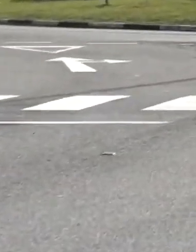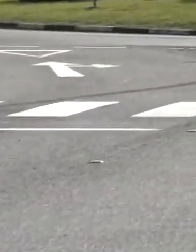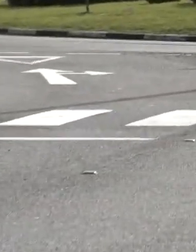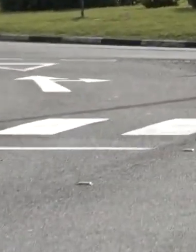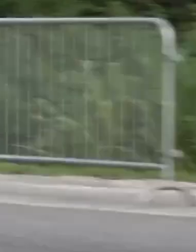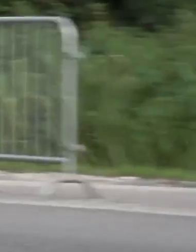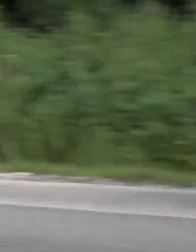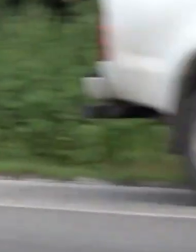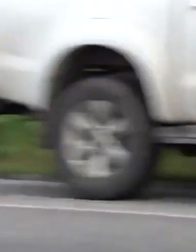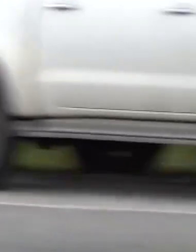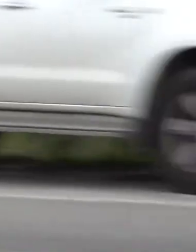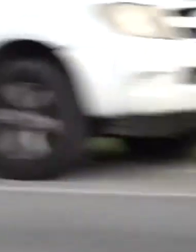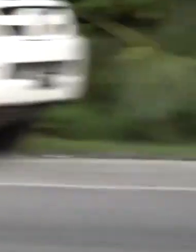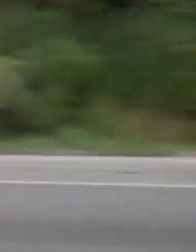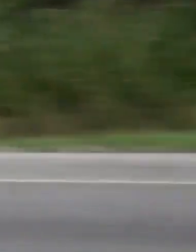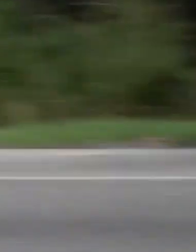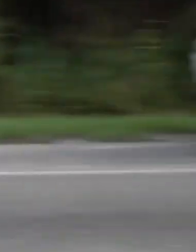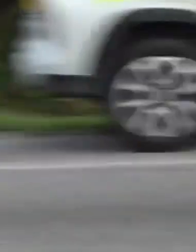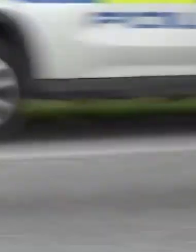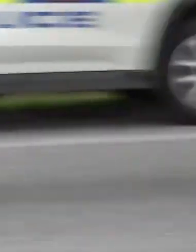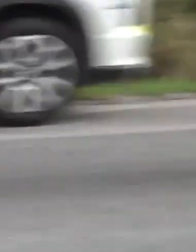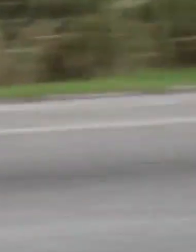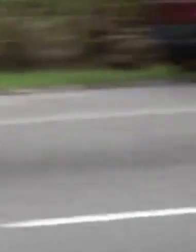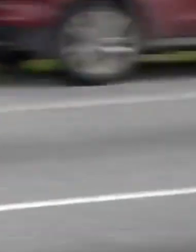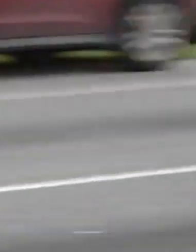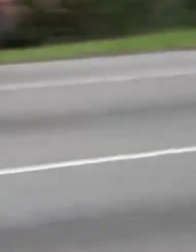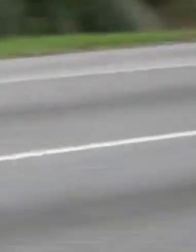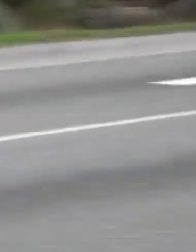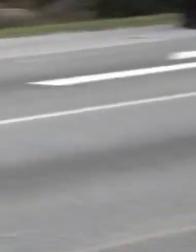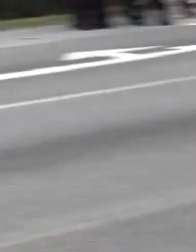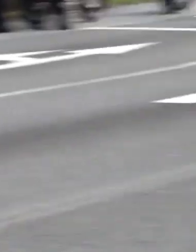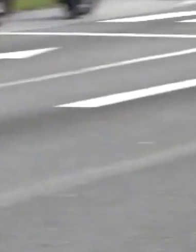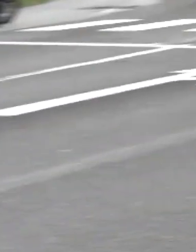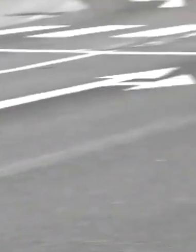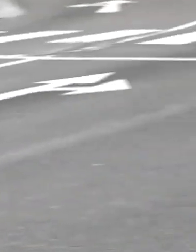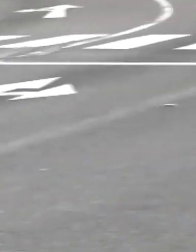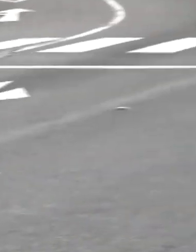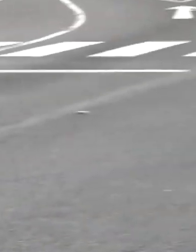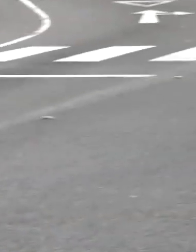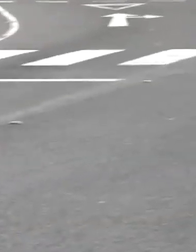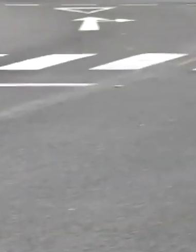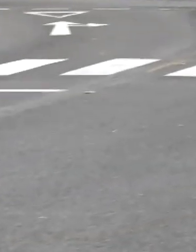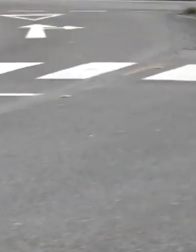seconds. Her teammate Keely Young captured the silver in 19 minutes,